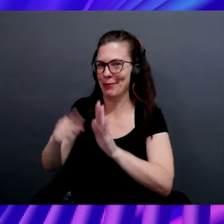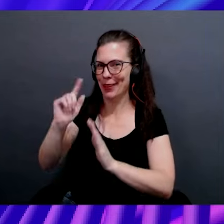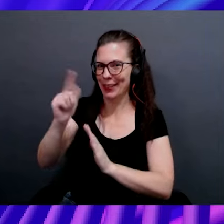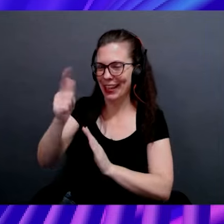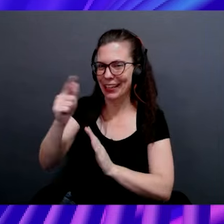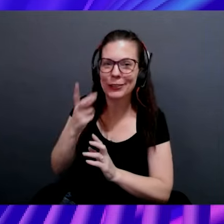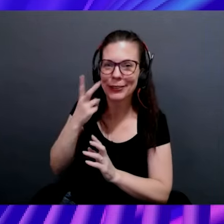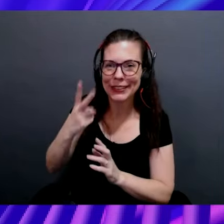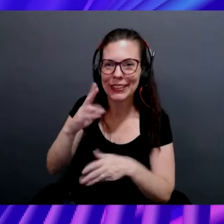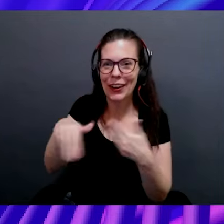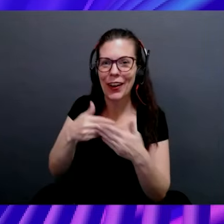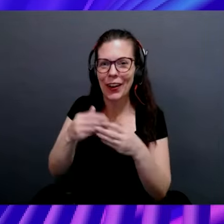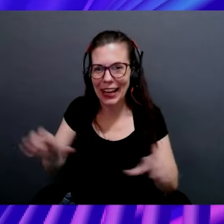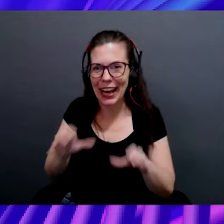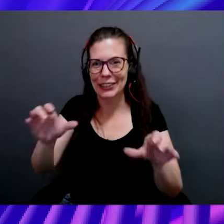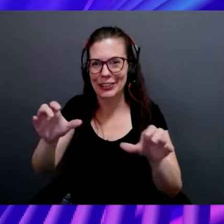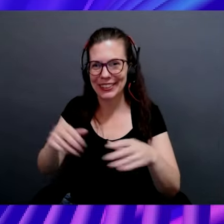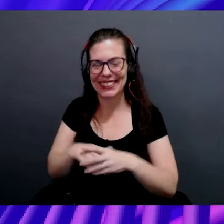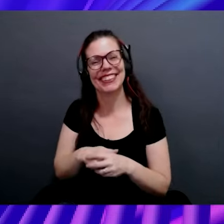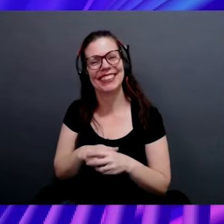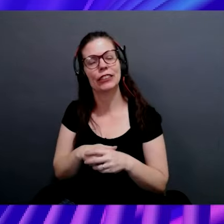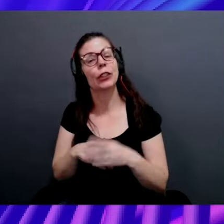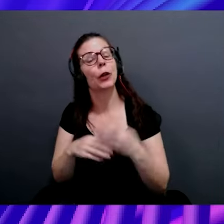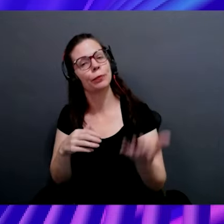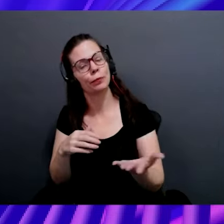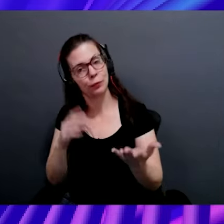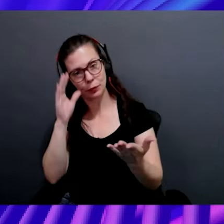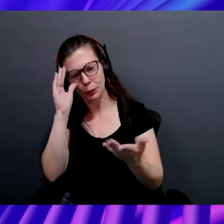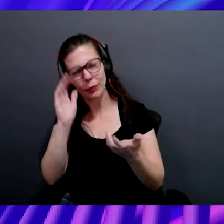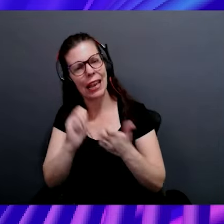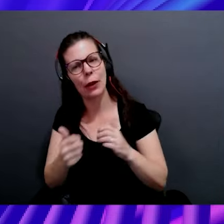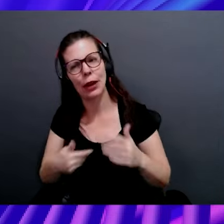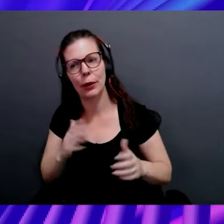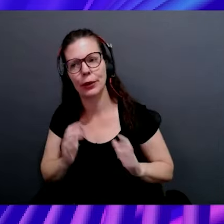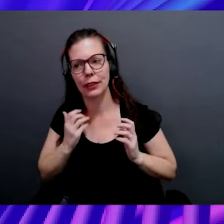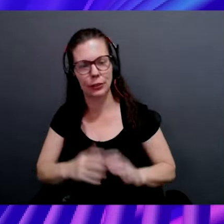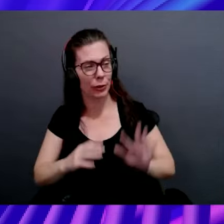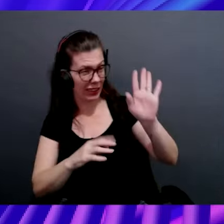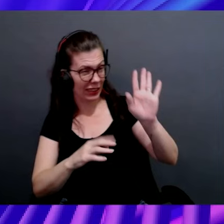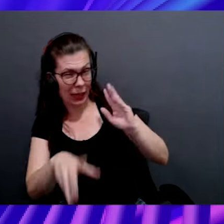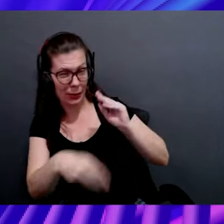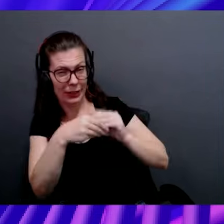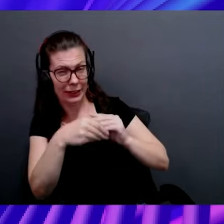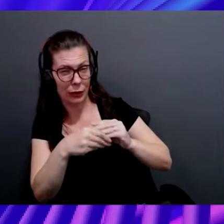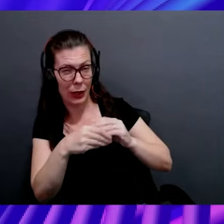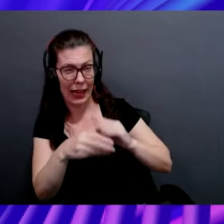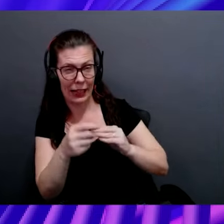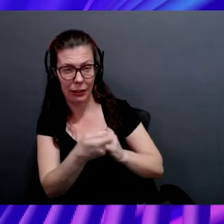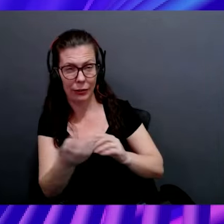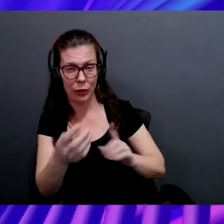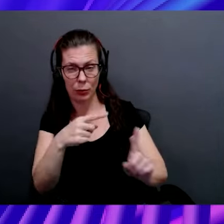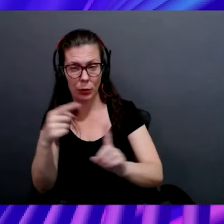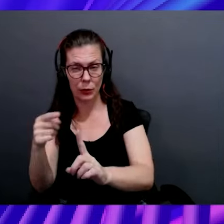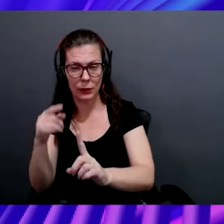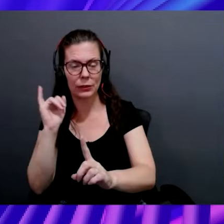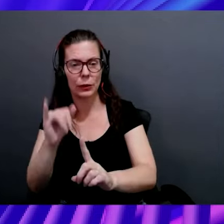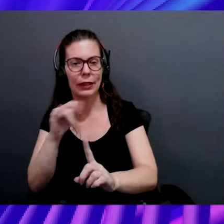in action. So how do our I'd like customers to add a leverage? couple of points to this